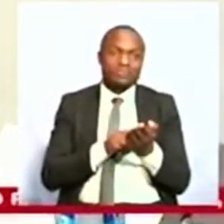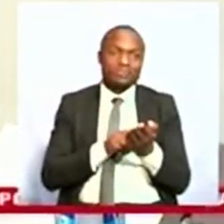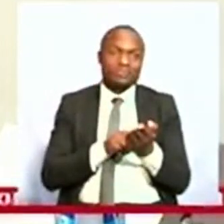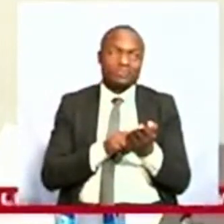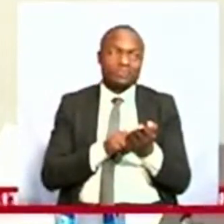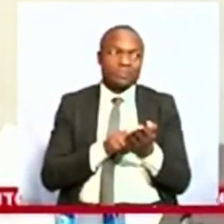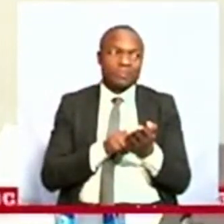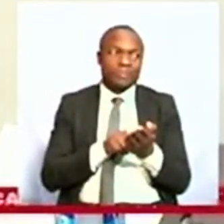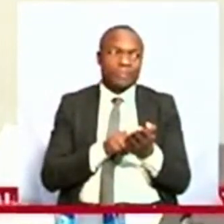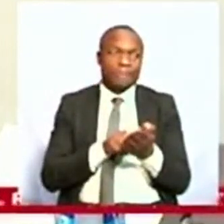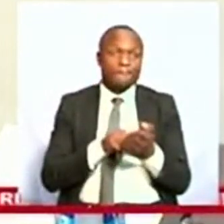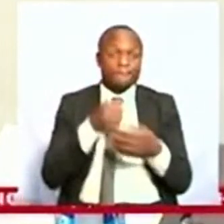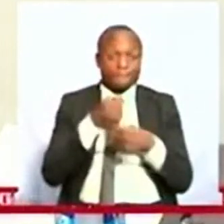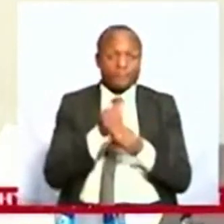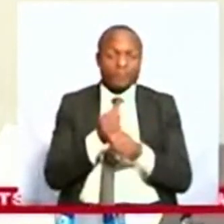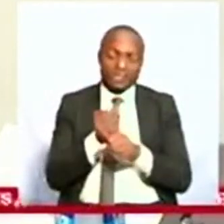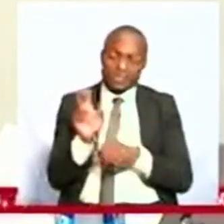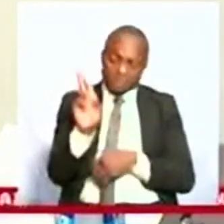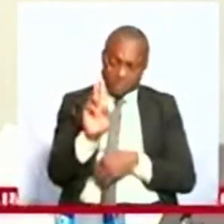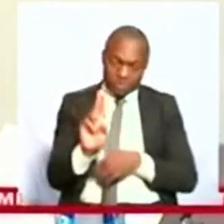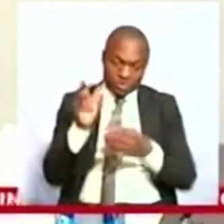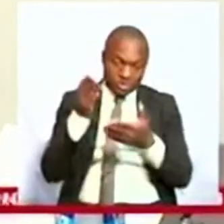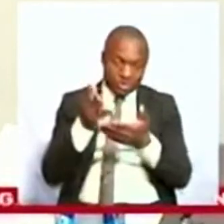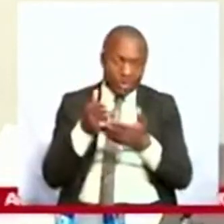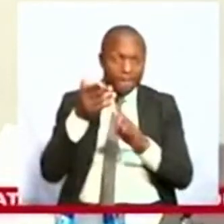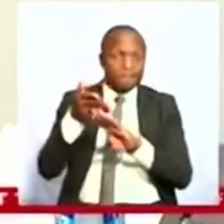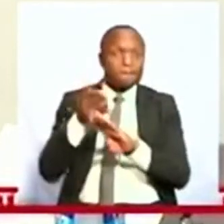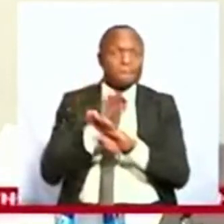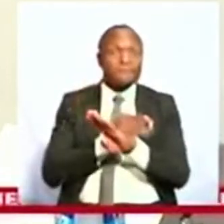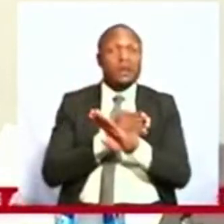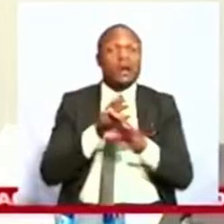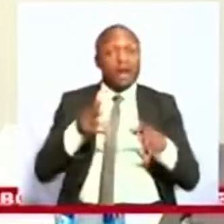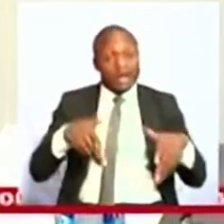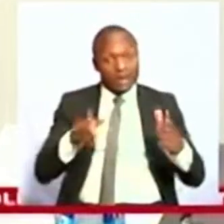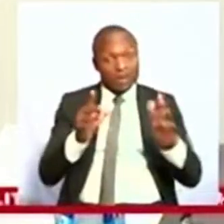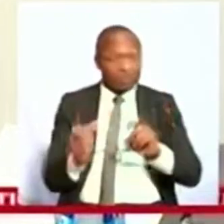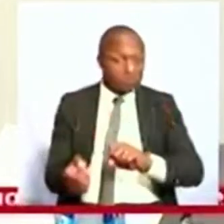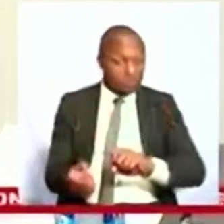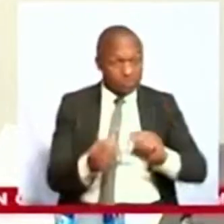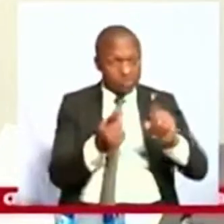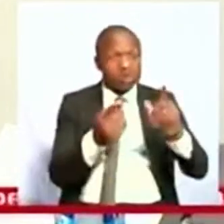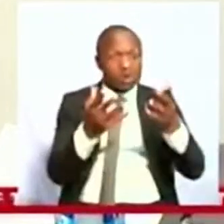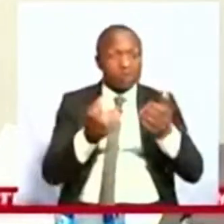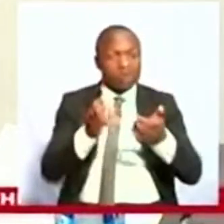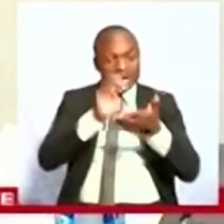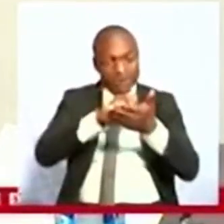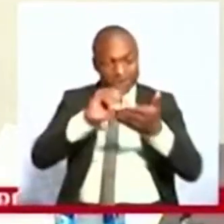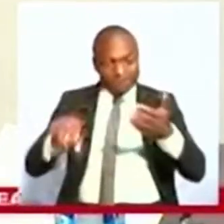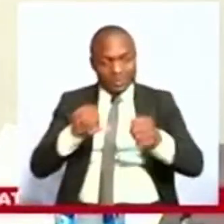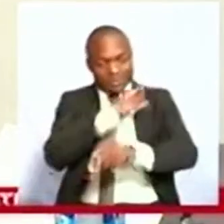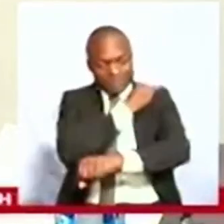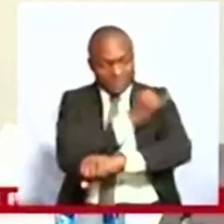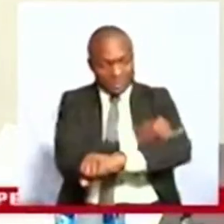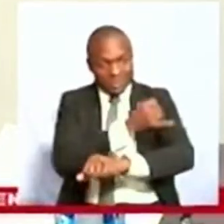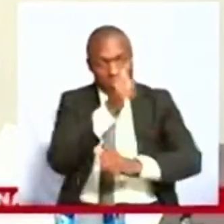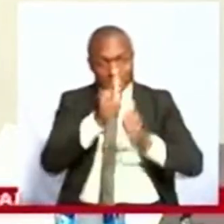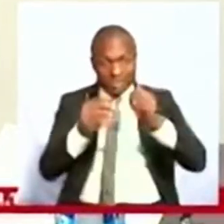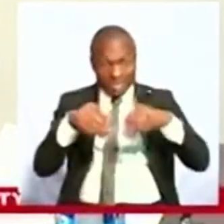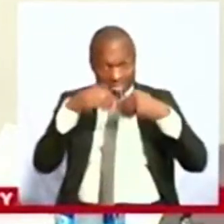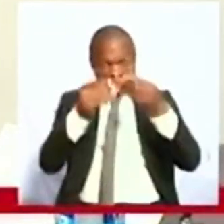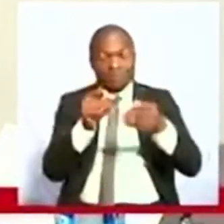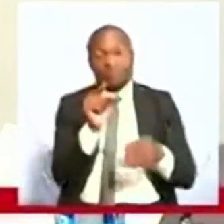will make use of it. But before I release you, I think I would want to withdraw the minute that I conferred on